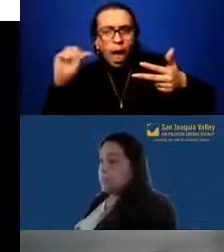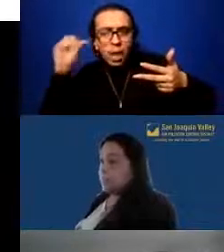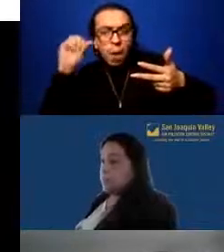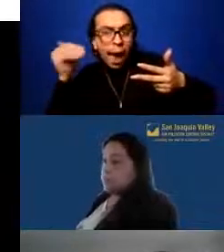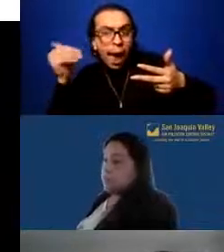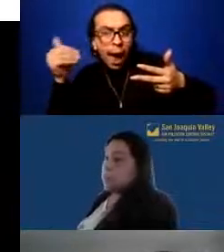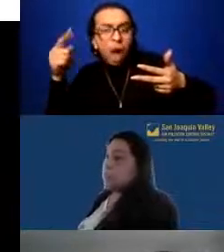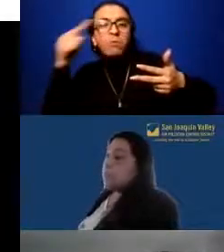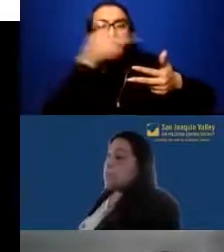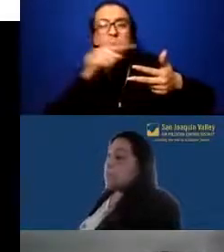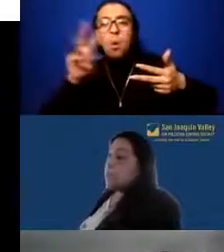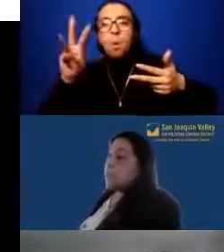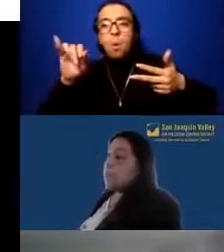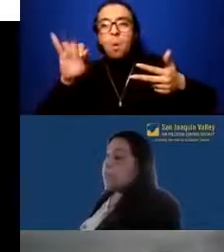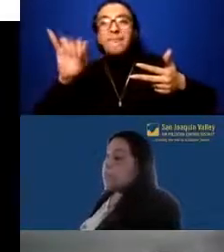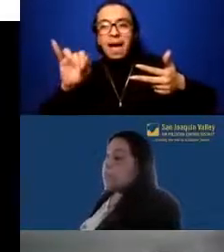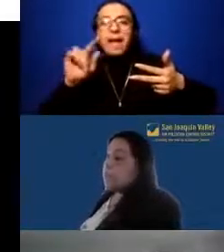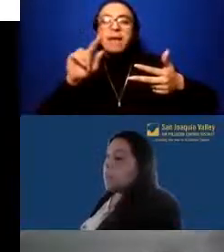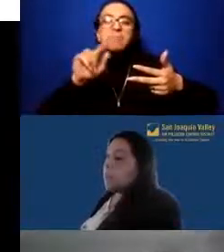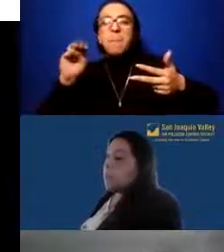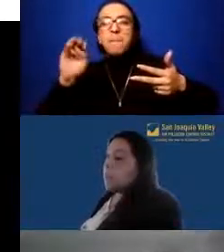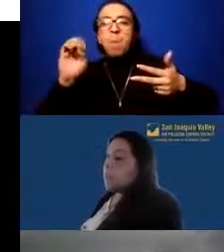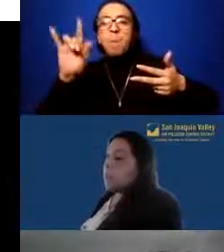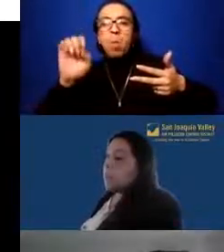that says Wi-Fi or mobile data.